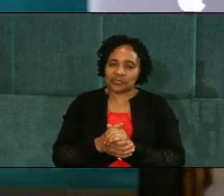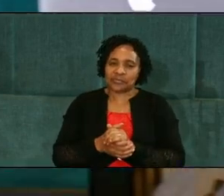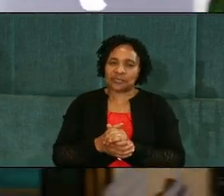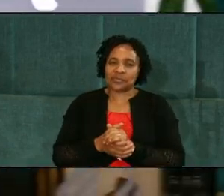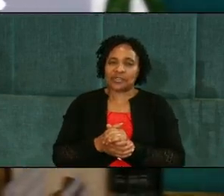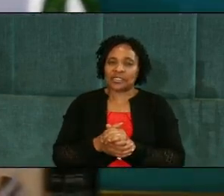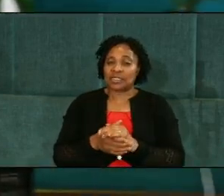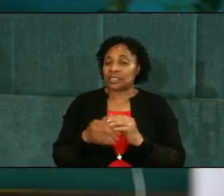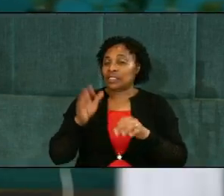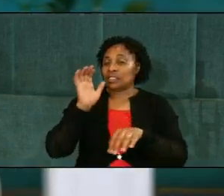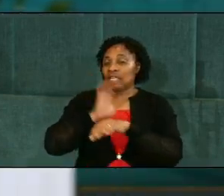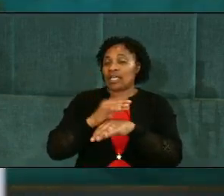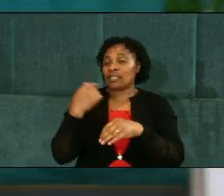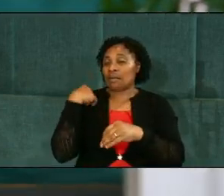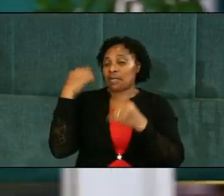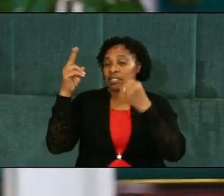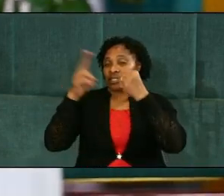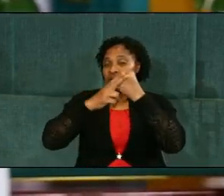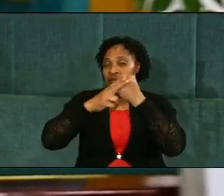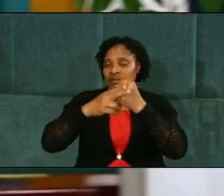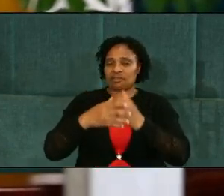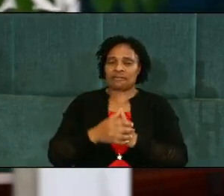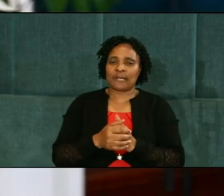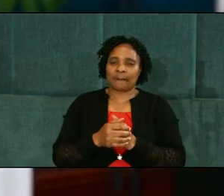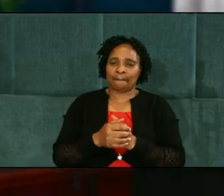in church number seven.